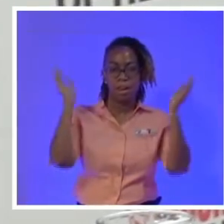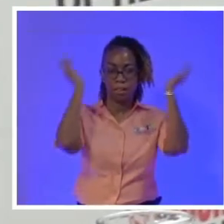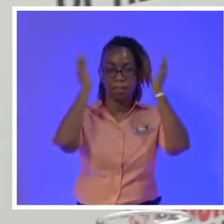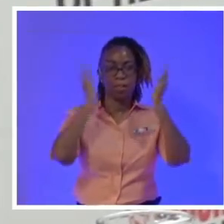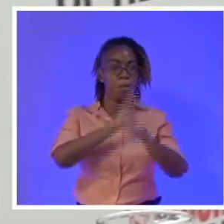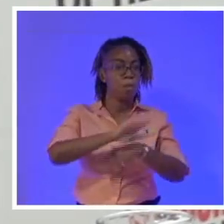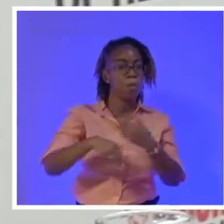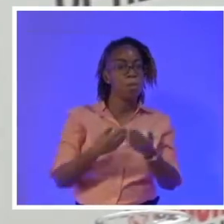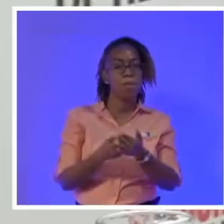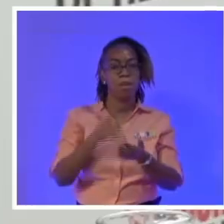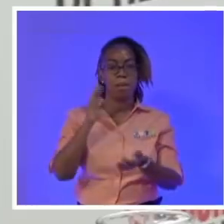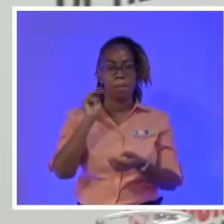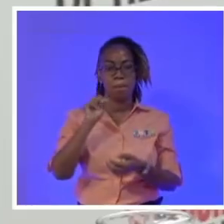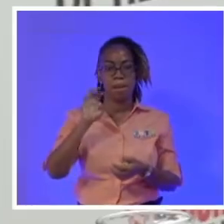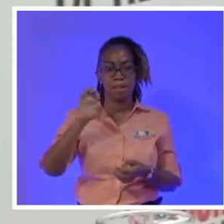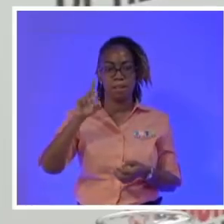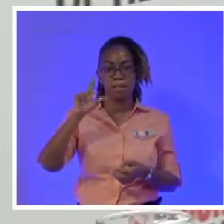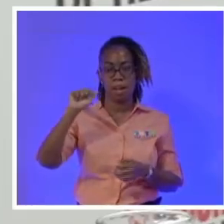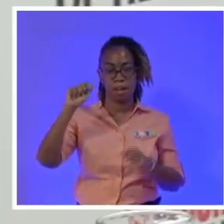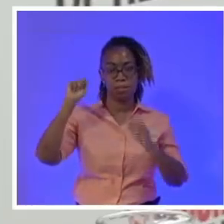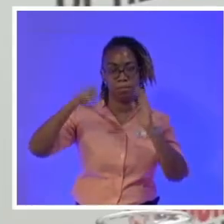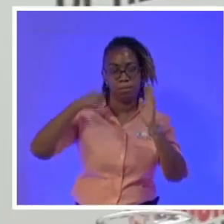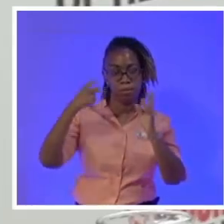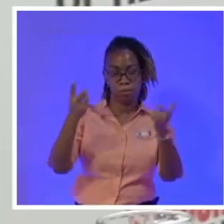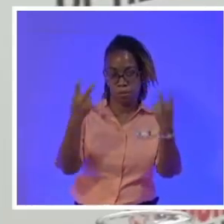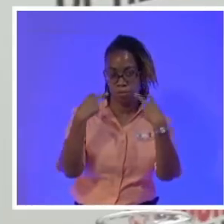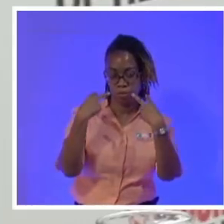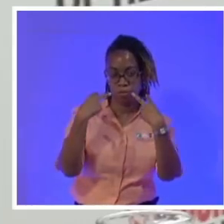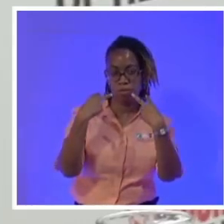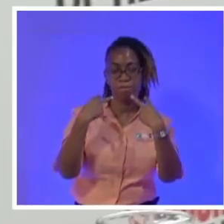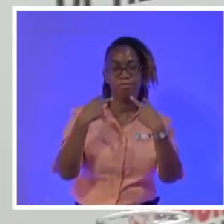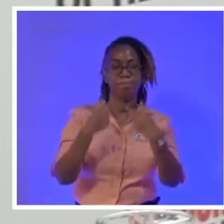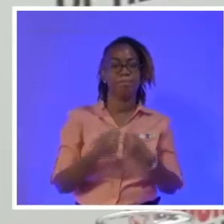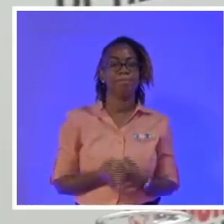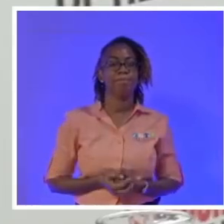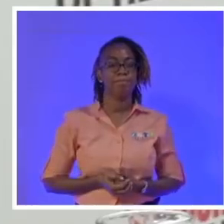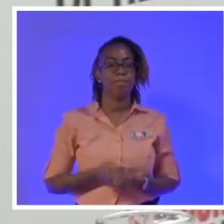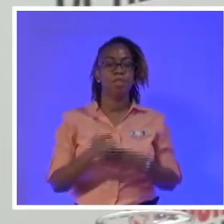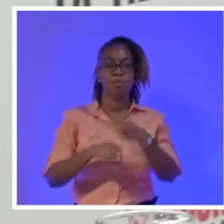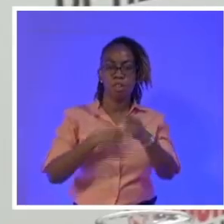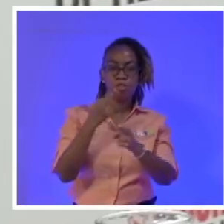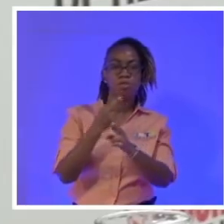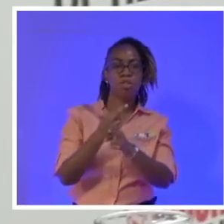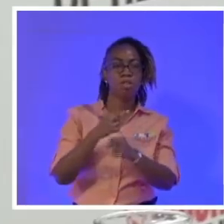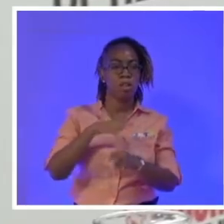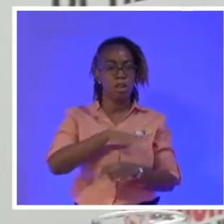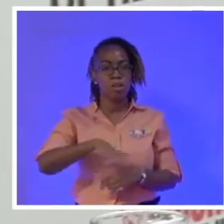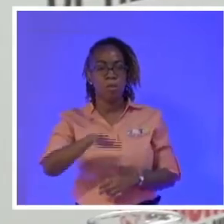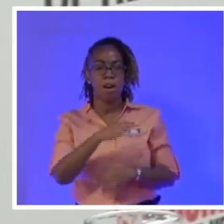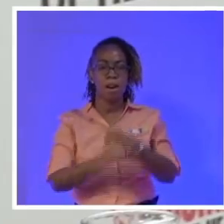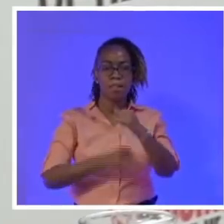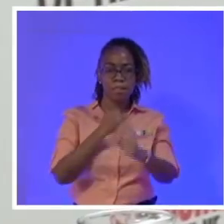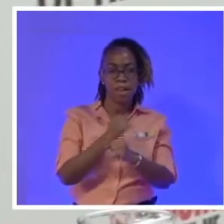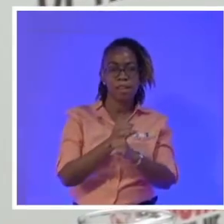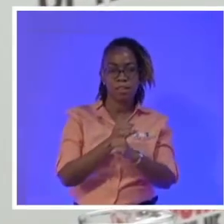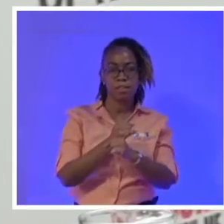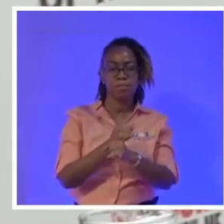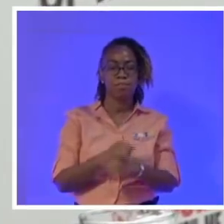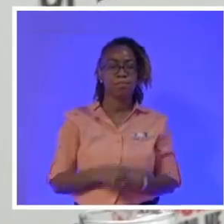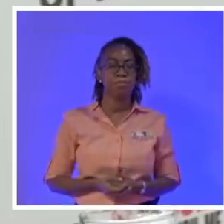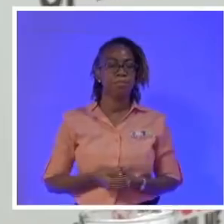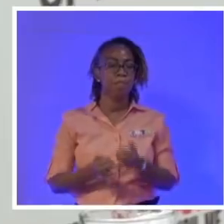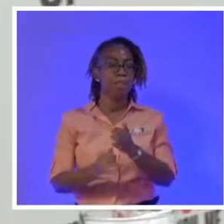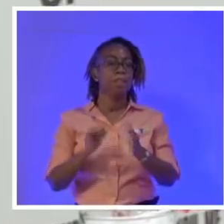of the media, and to everyone who has joined in regionally, locally, and internationally. This morning, I'd like